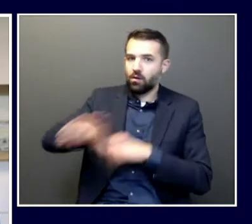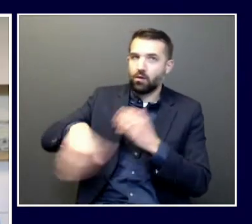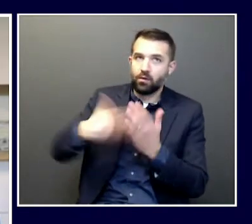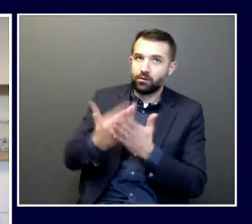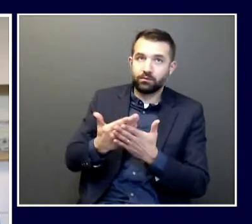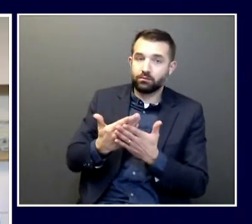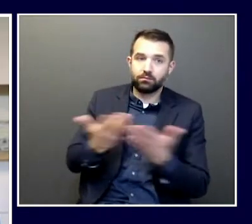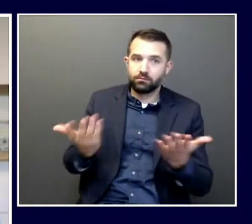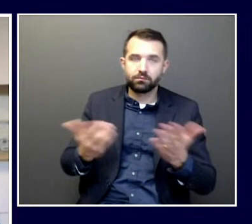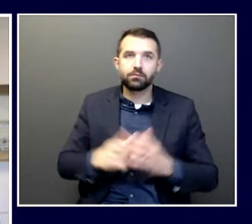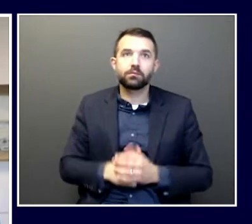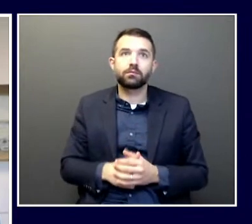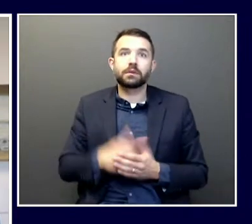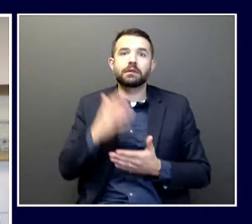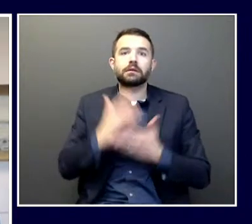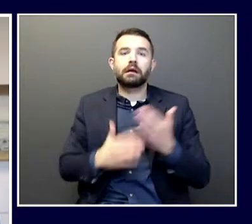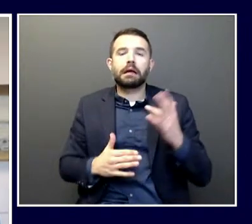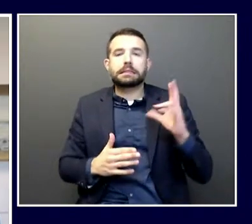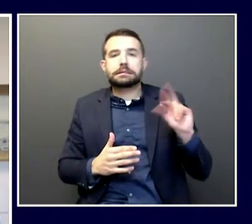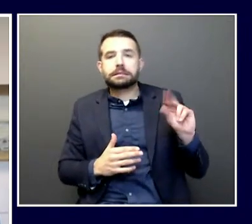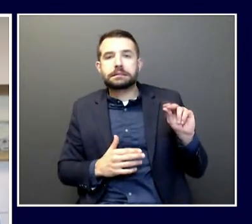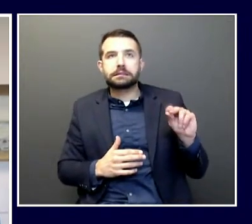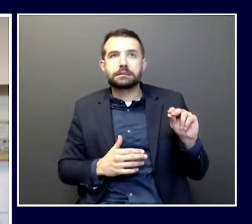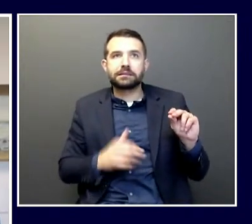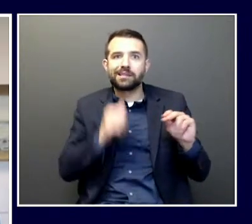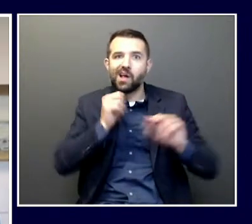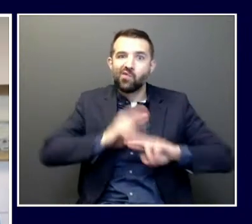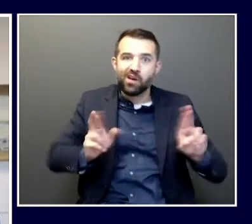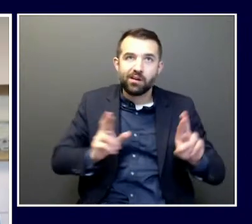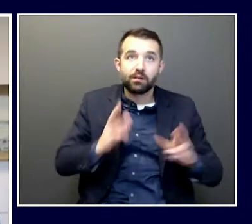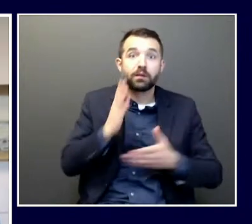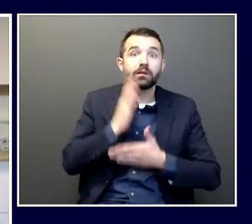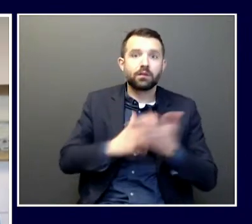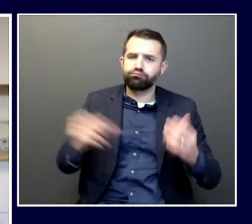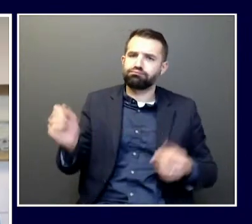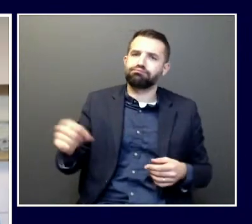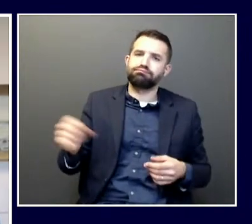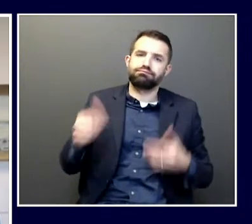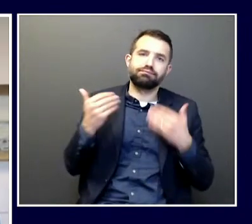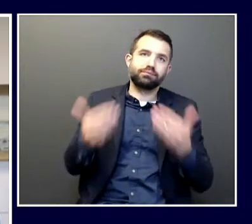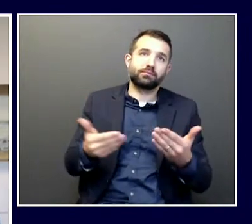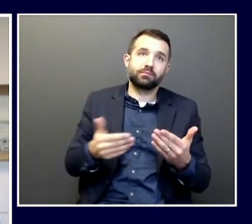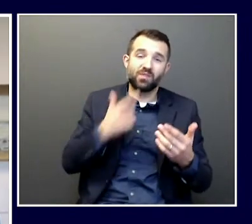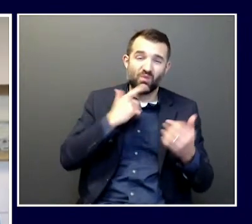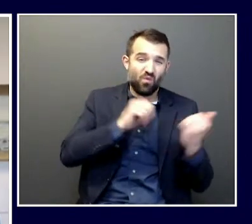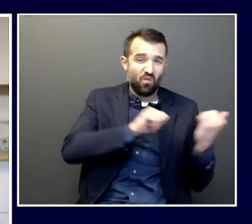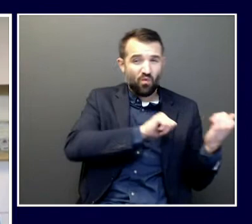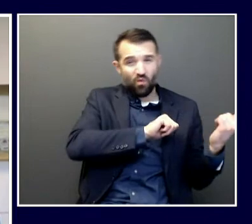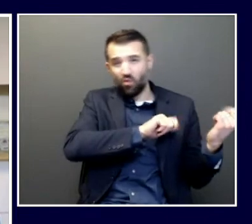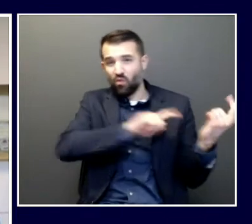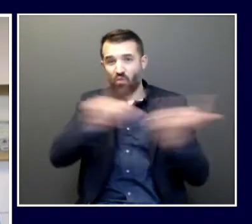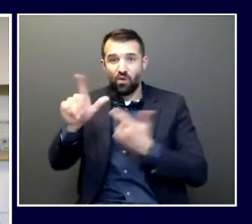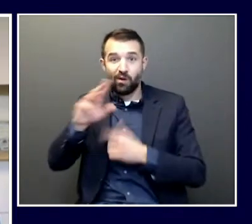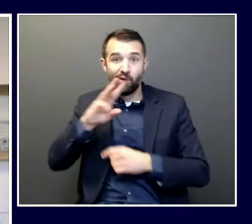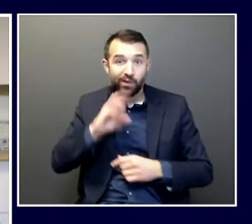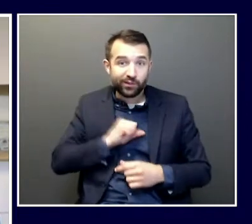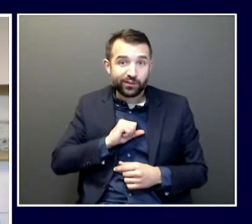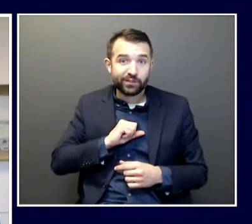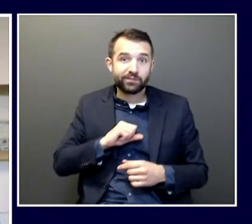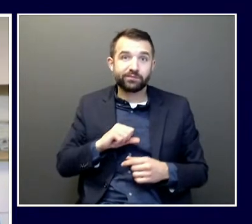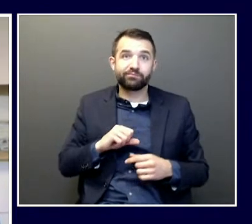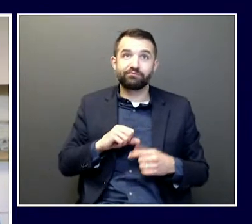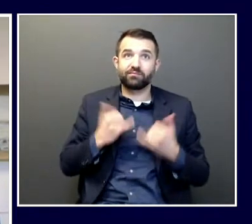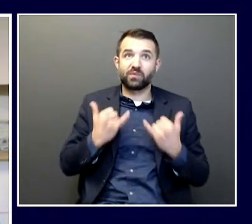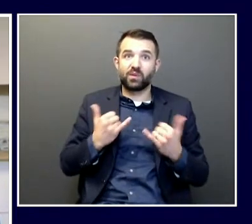but many have. For example, every single Walmart in Maine is administering the 5 to 11 vaccine. We're looking to bring on more and more.